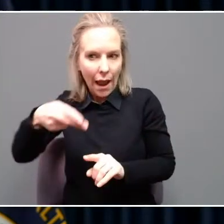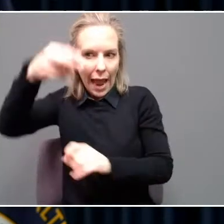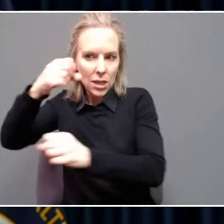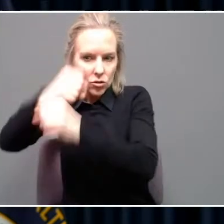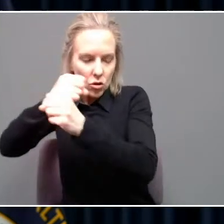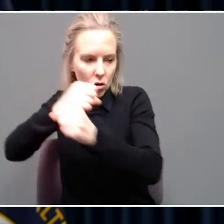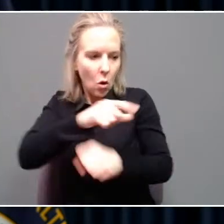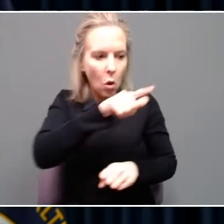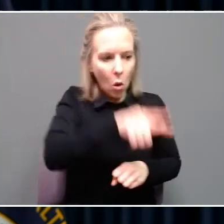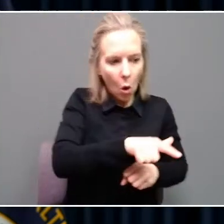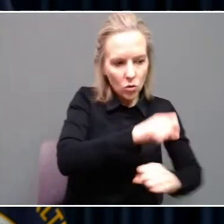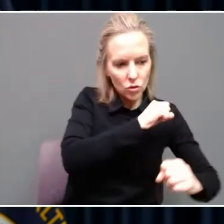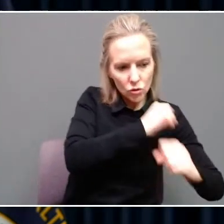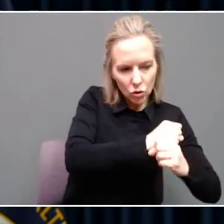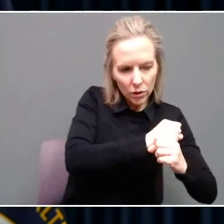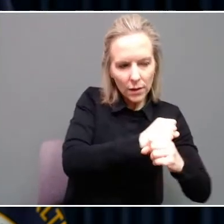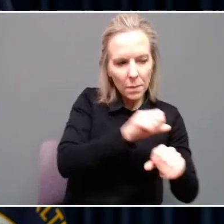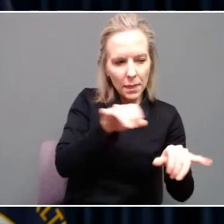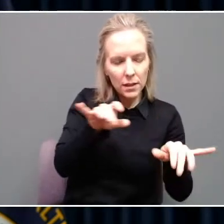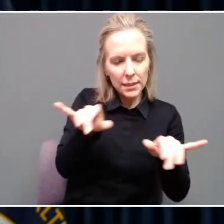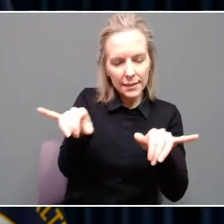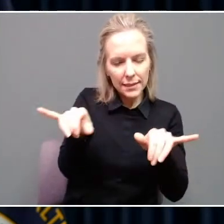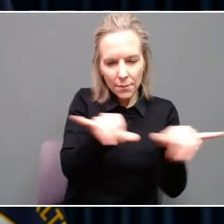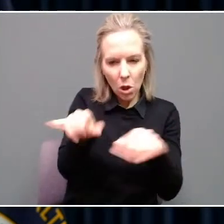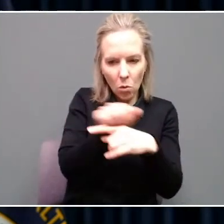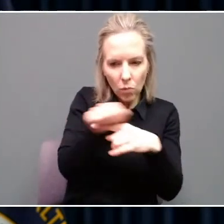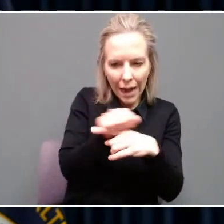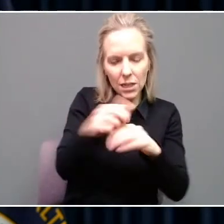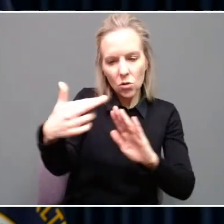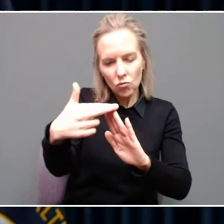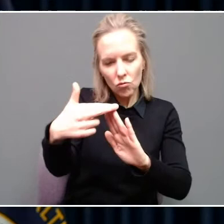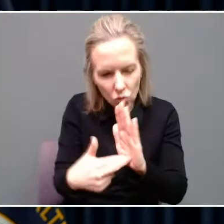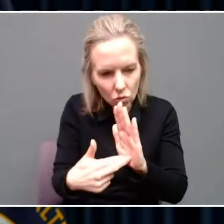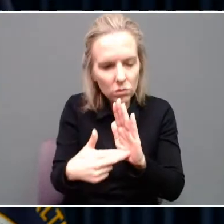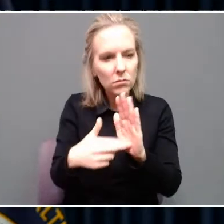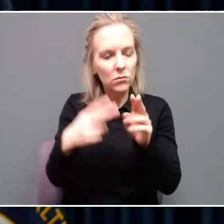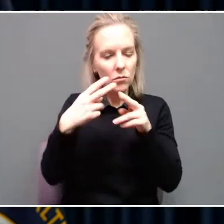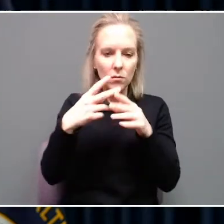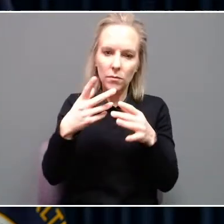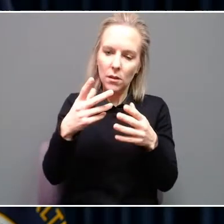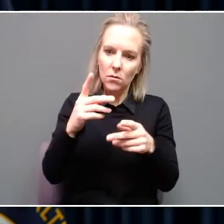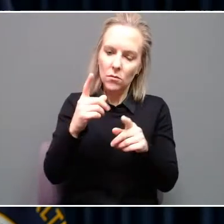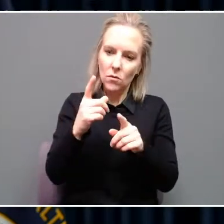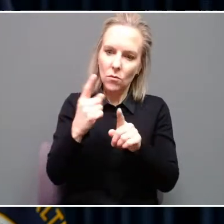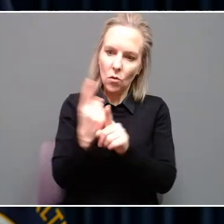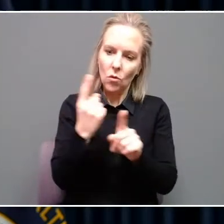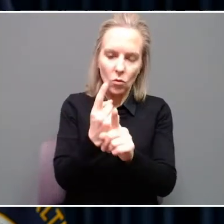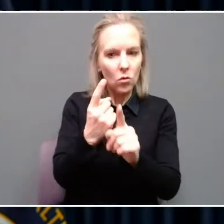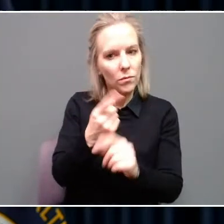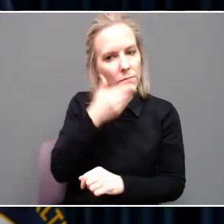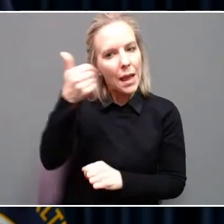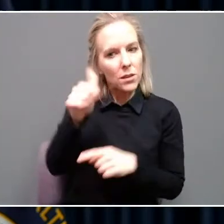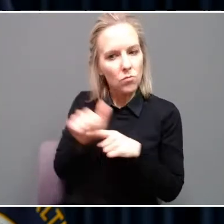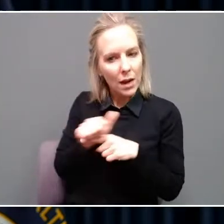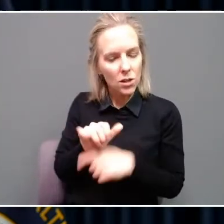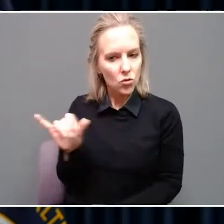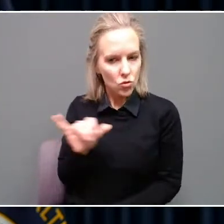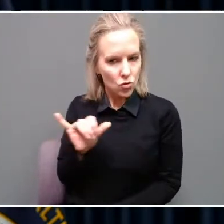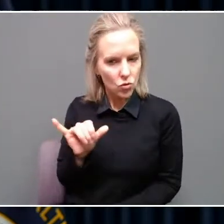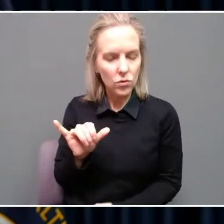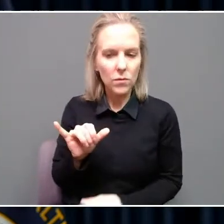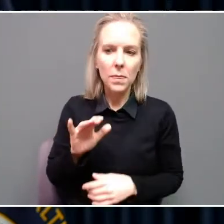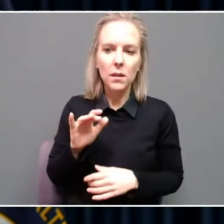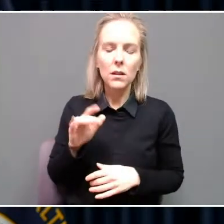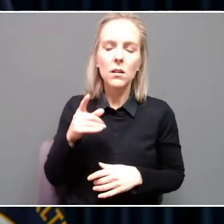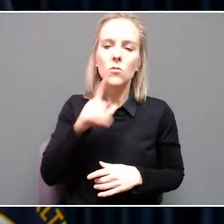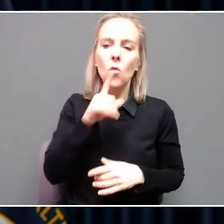different practices and rules other than best practices, and that they don't depart from each other from